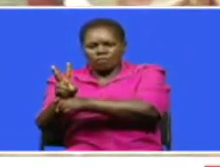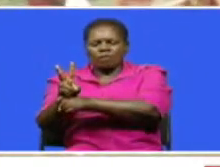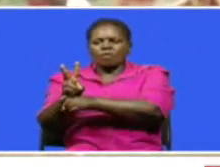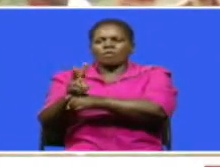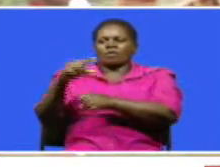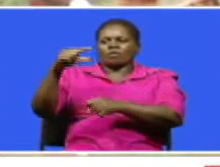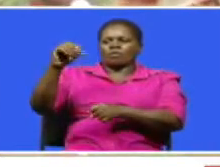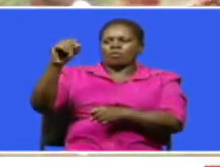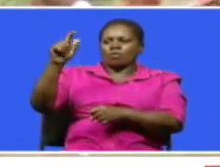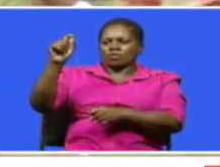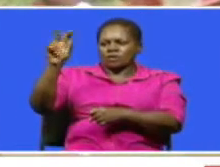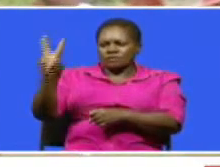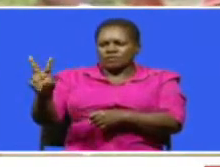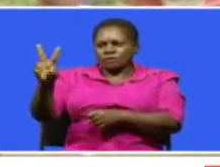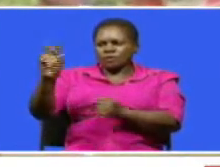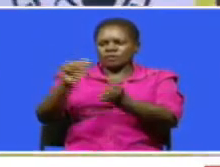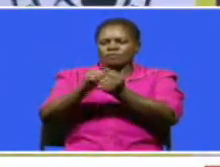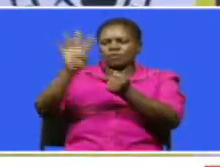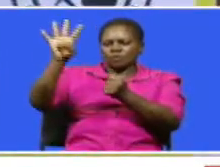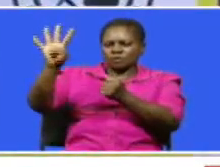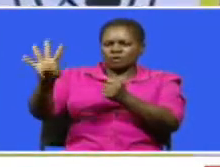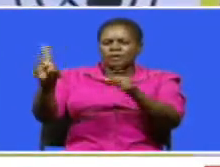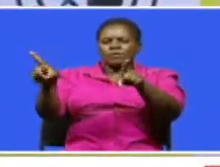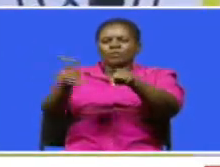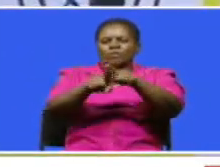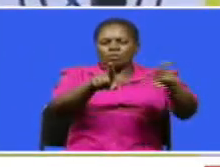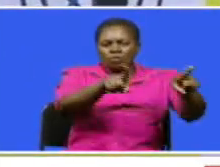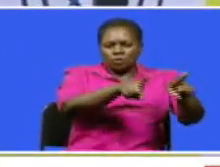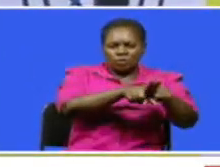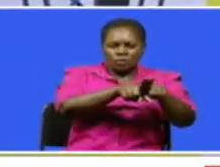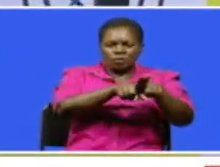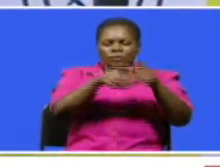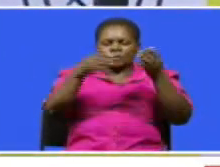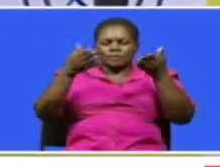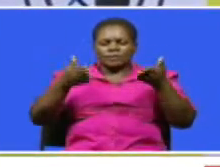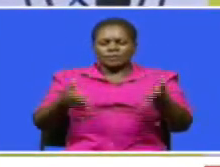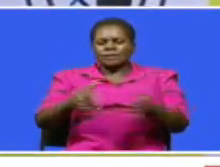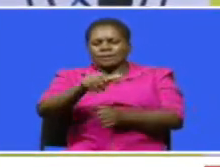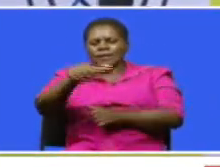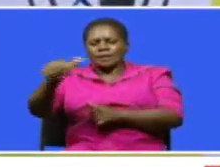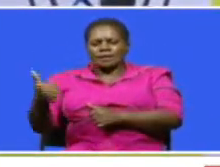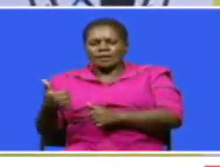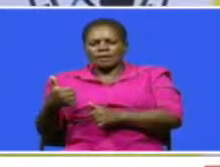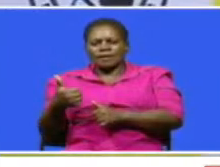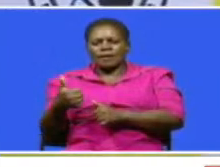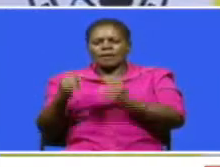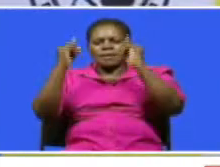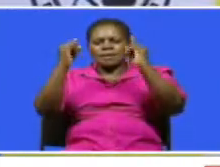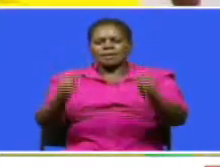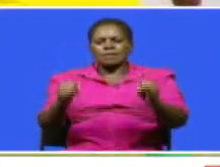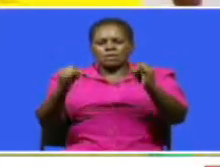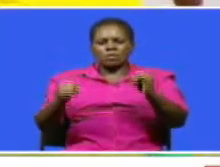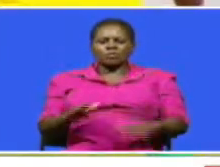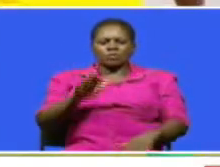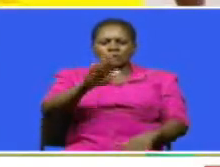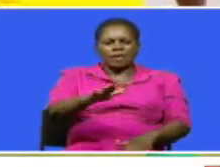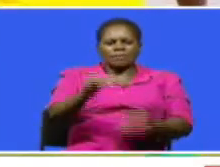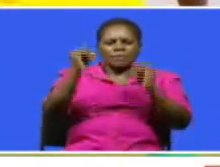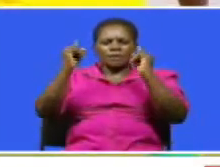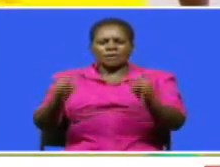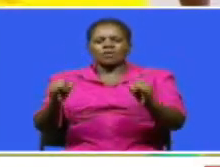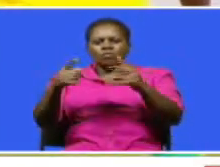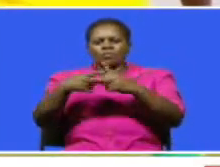TV 2014. And of course, this is another a new step and a new beginning for me as a